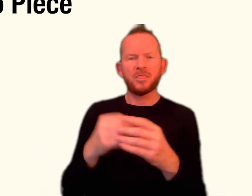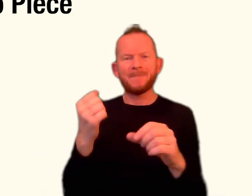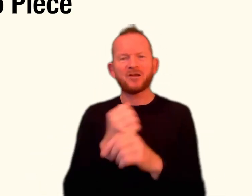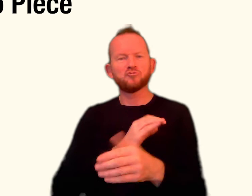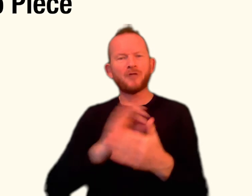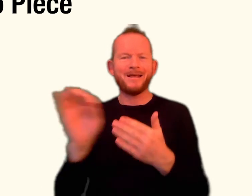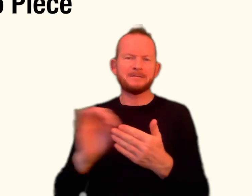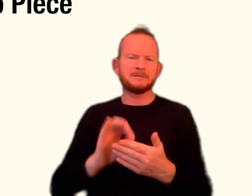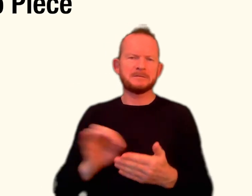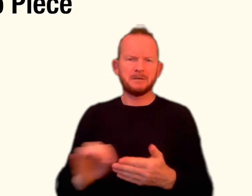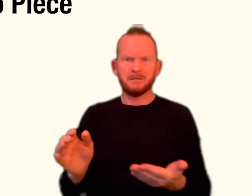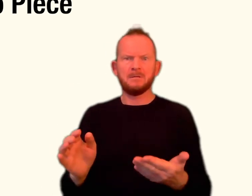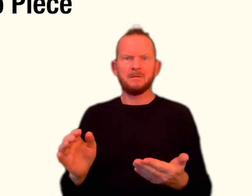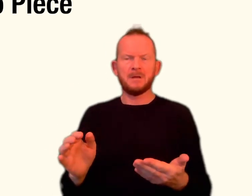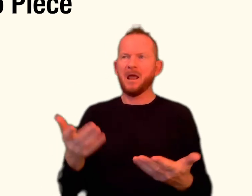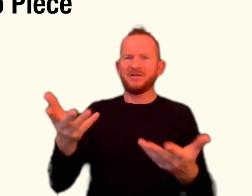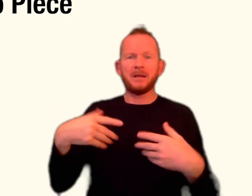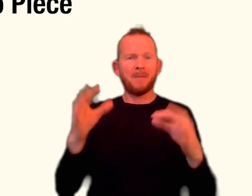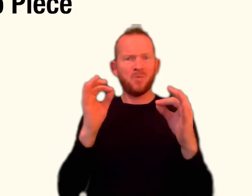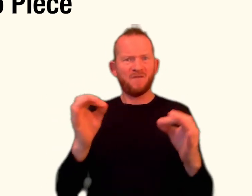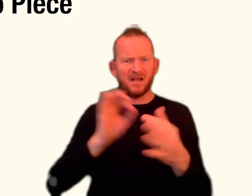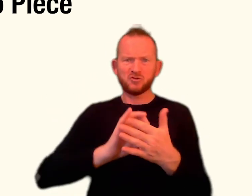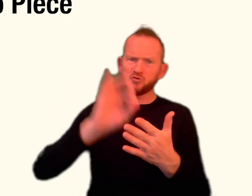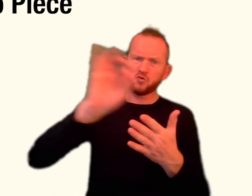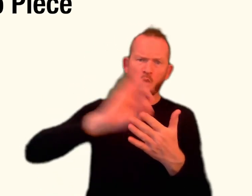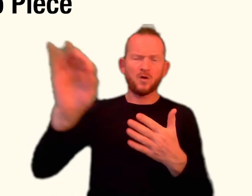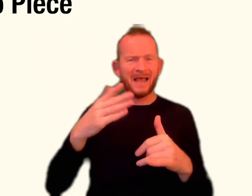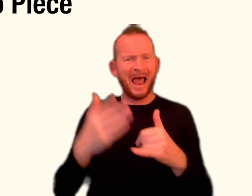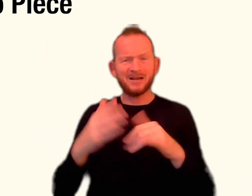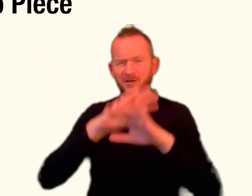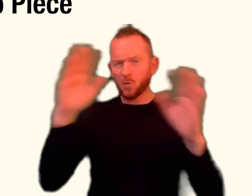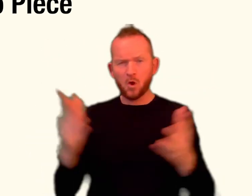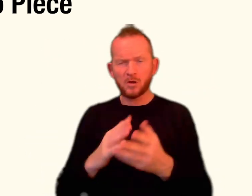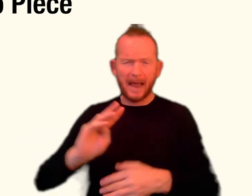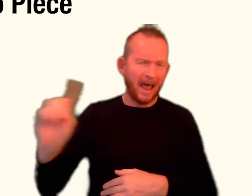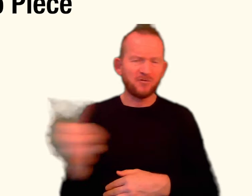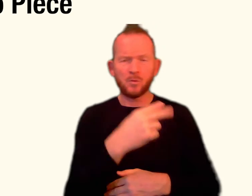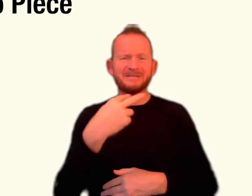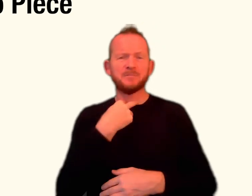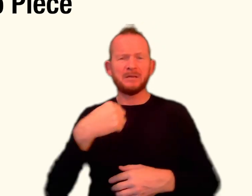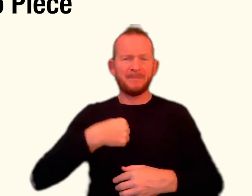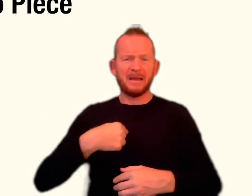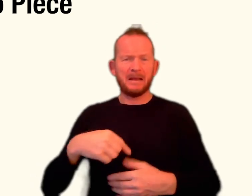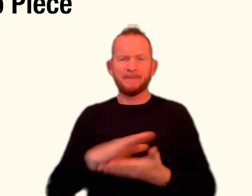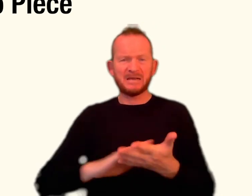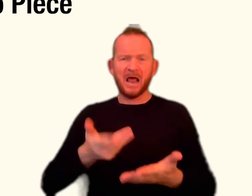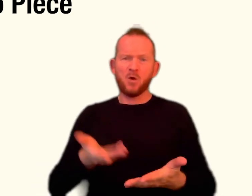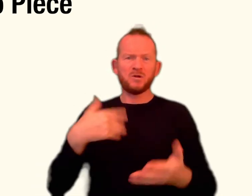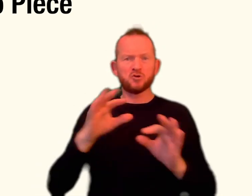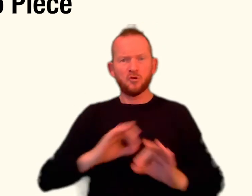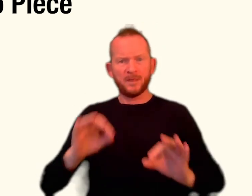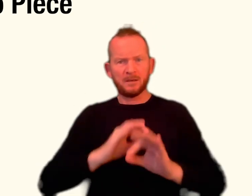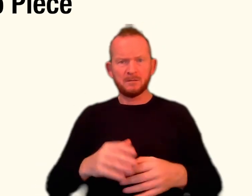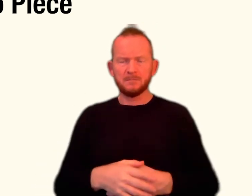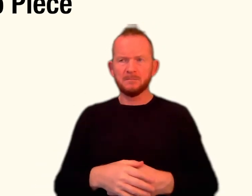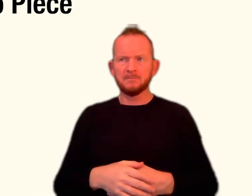and if I didn't get a perfect score, it was the end of the world. Everyone was disappointed in me and I was nothing. I never had space